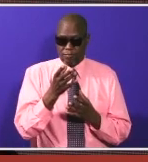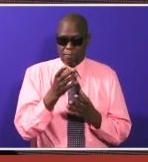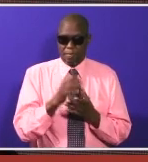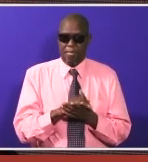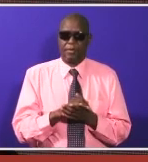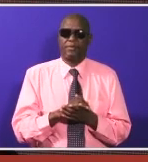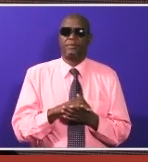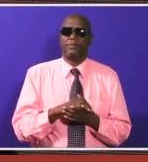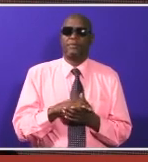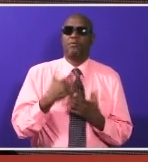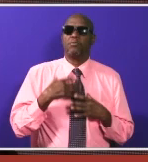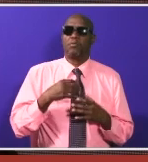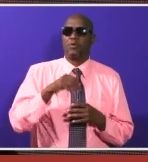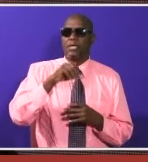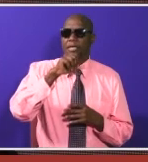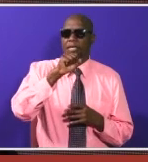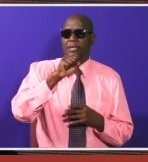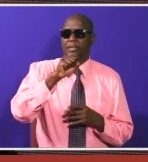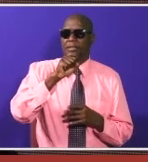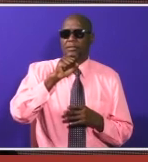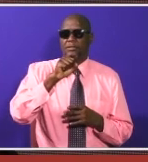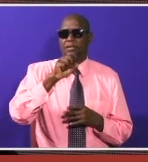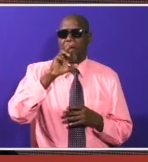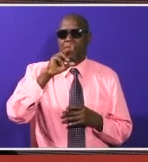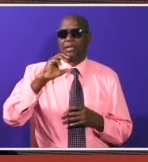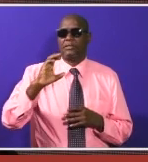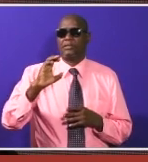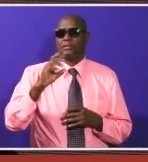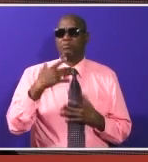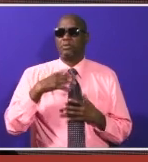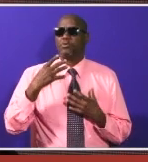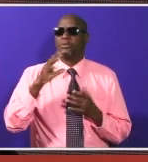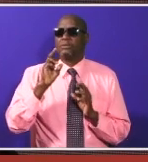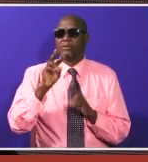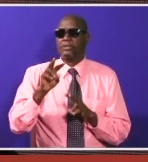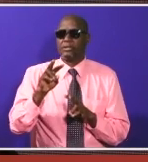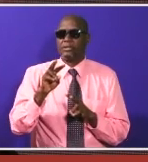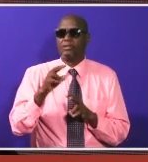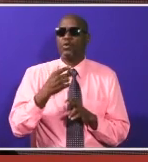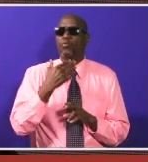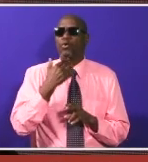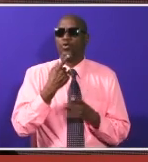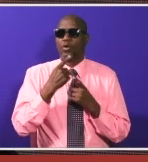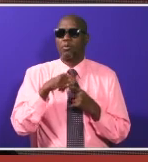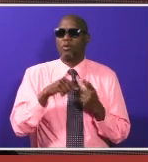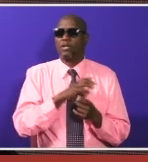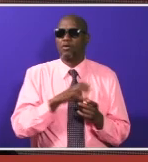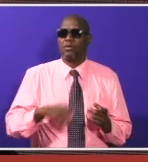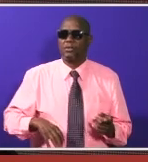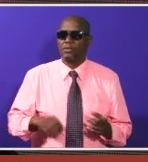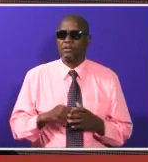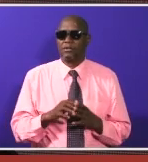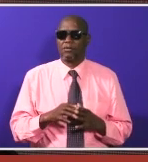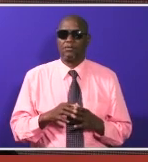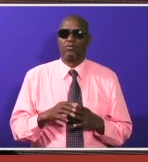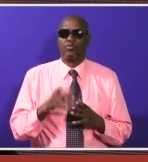SRC and they don't even know where SRC is. Or they somebody wants to talk about the commission, they say, no. Where is SRC? Where